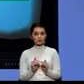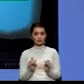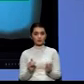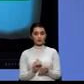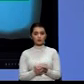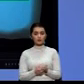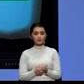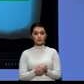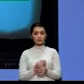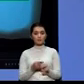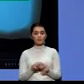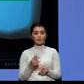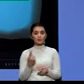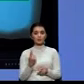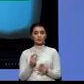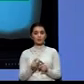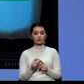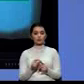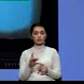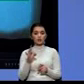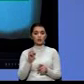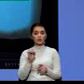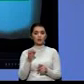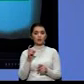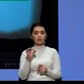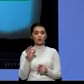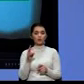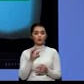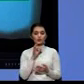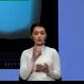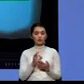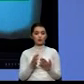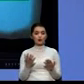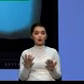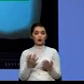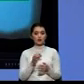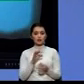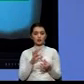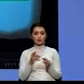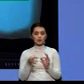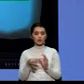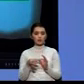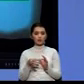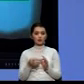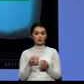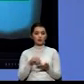Topdingizmi bolajonlar? Demak, birinchi so'z Abu Rayhon javobi qaysi gapga tegishli ekan?